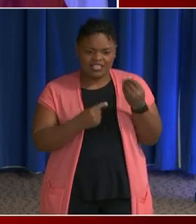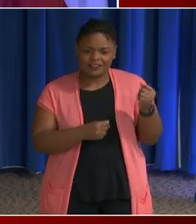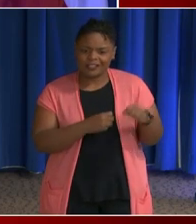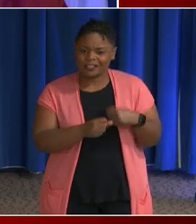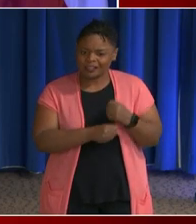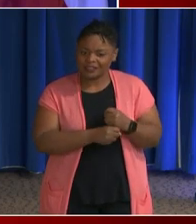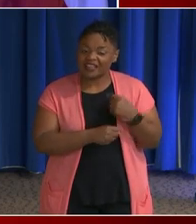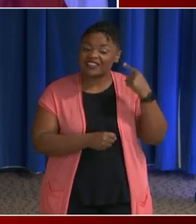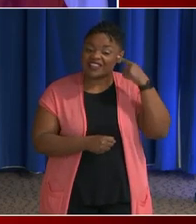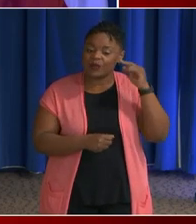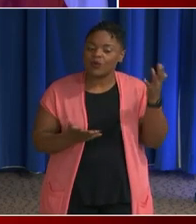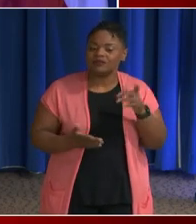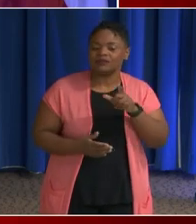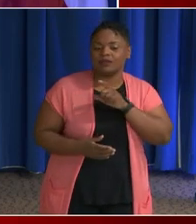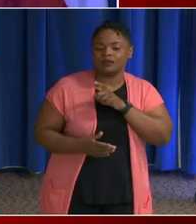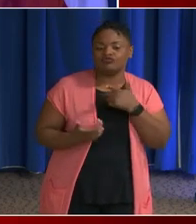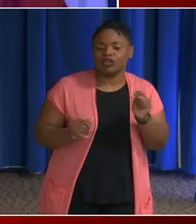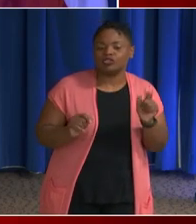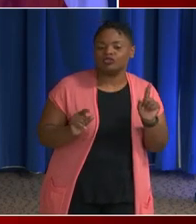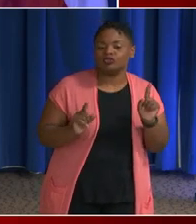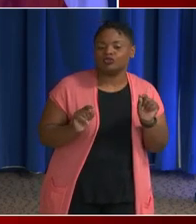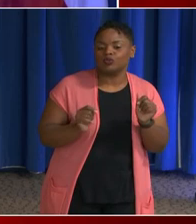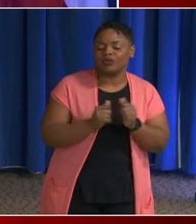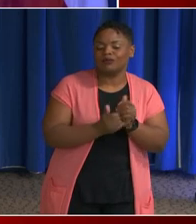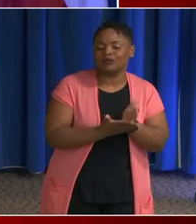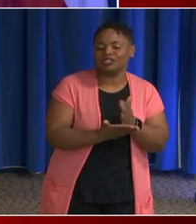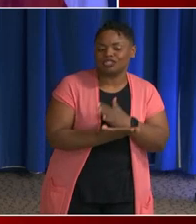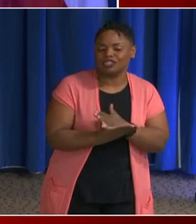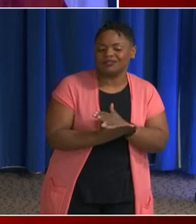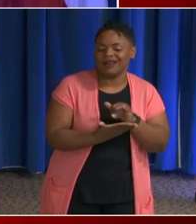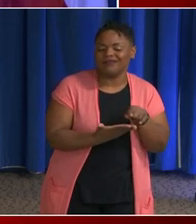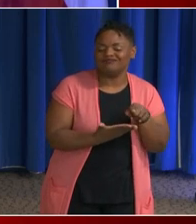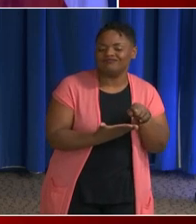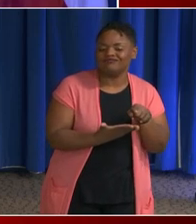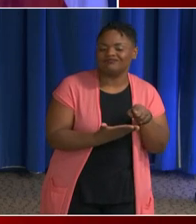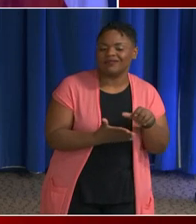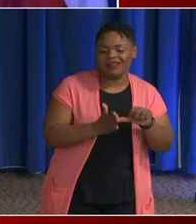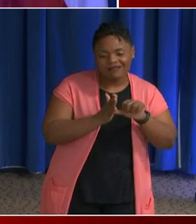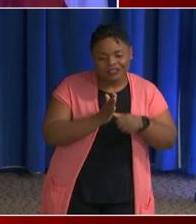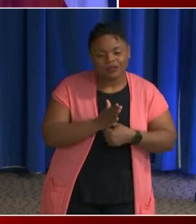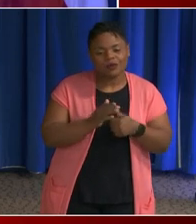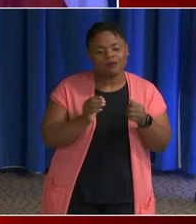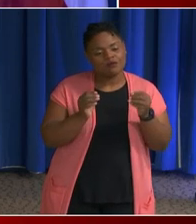council is going to look to do with the budget before us, is to put more emphasis on that.